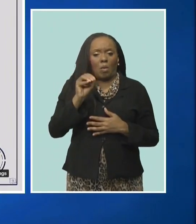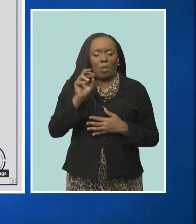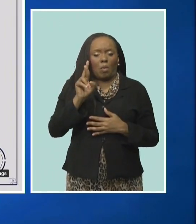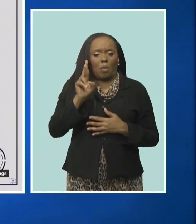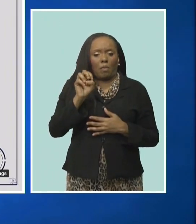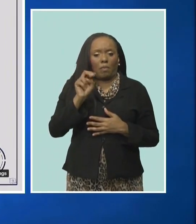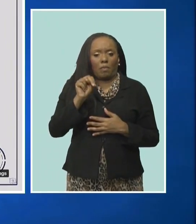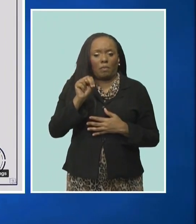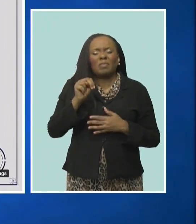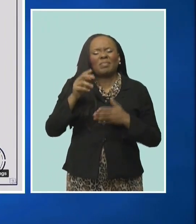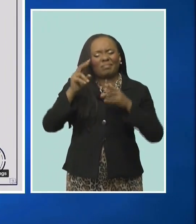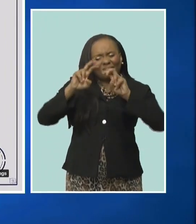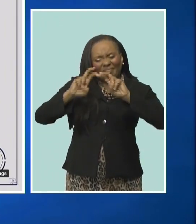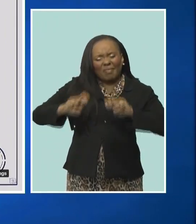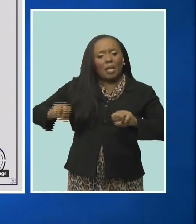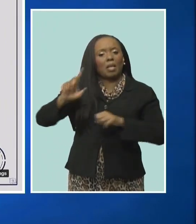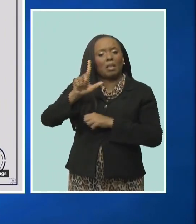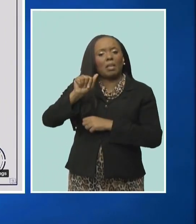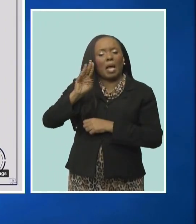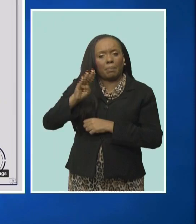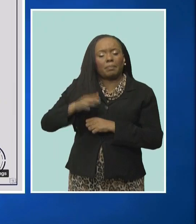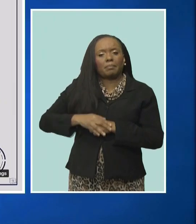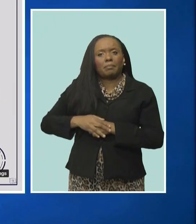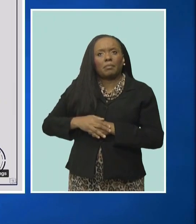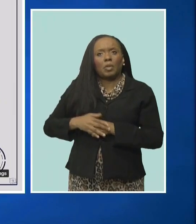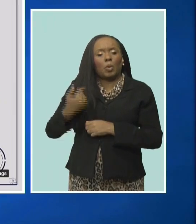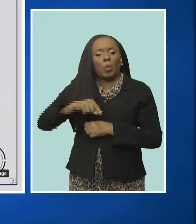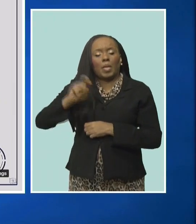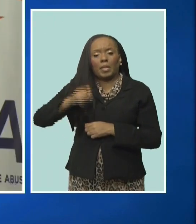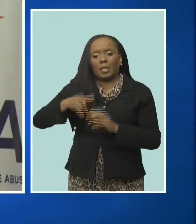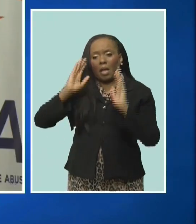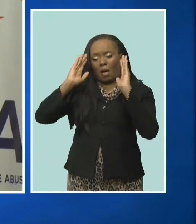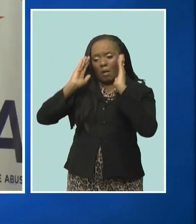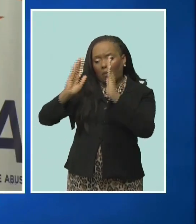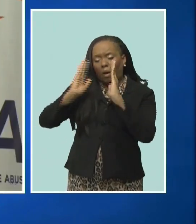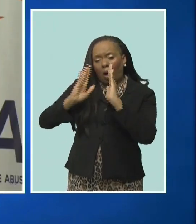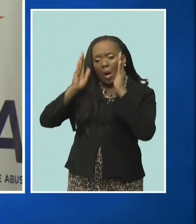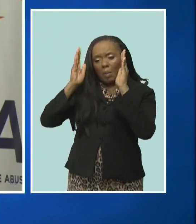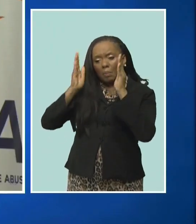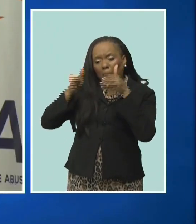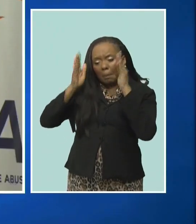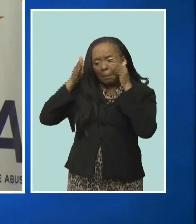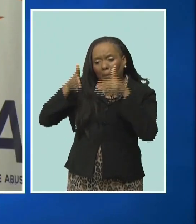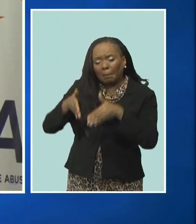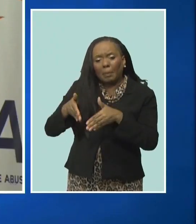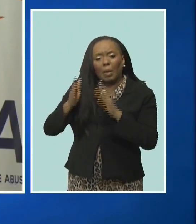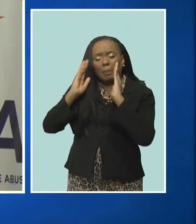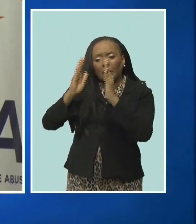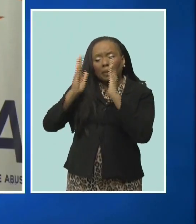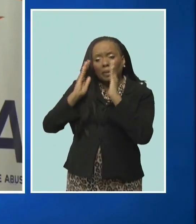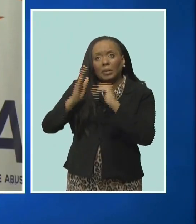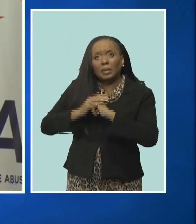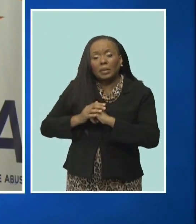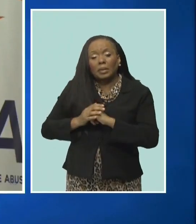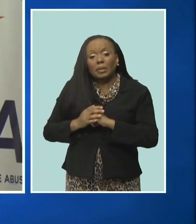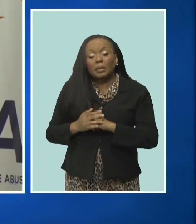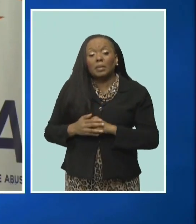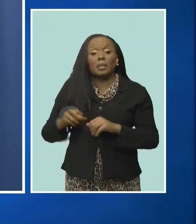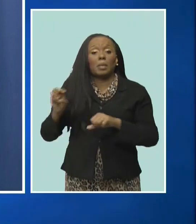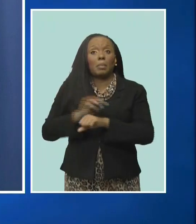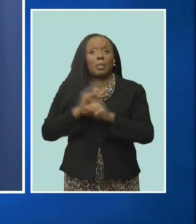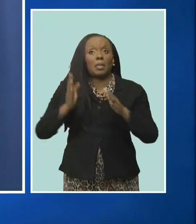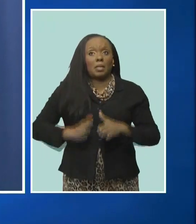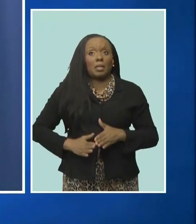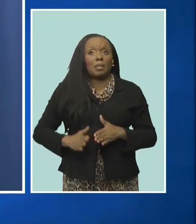definite that we have something that we need to pay attention to. Minister Abrams has acknowledged the recommendations